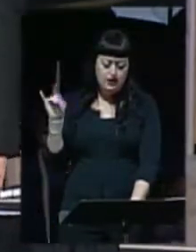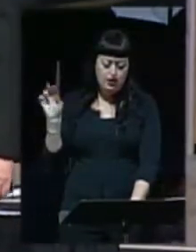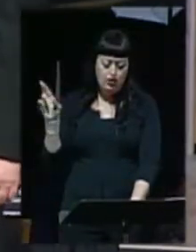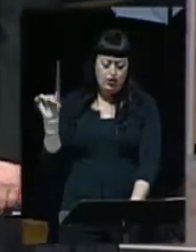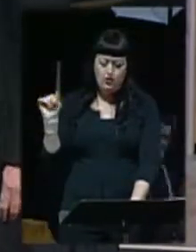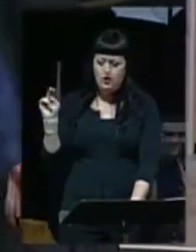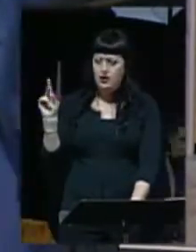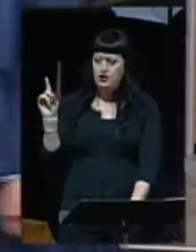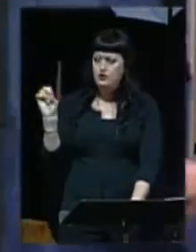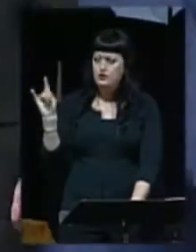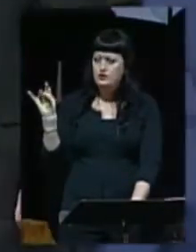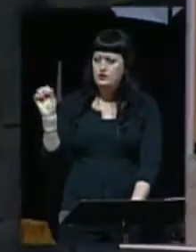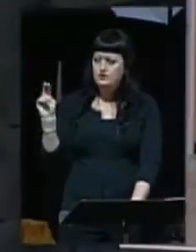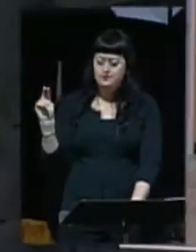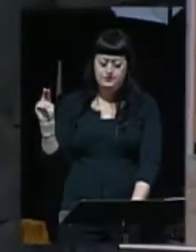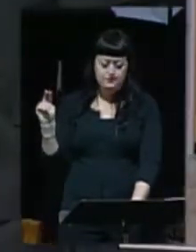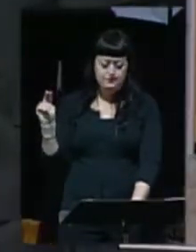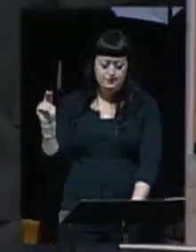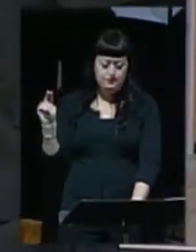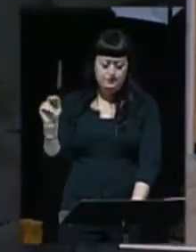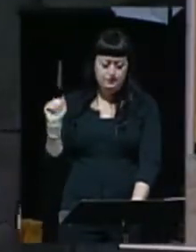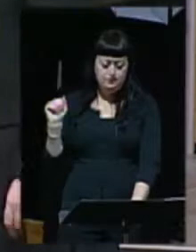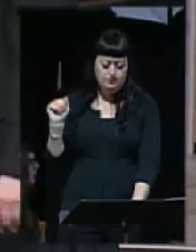Tyler Anderson.